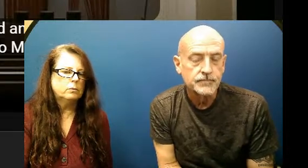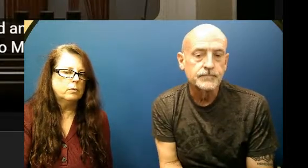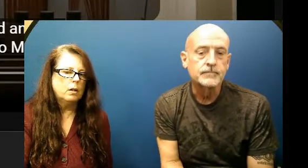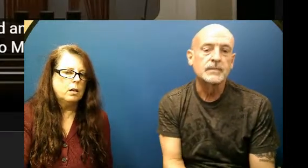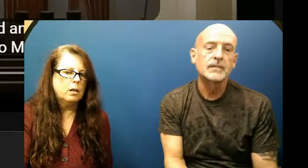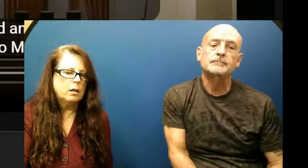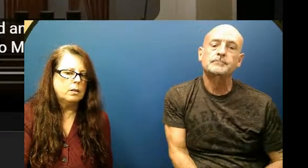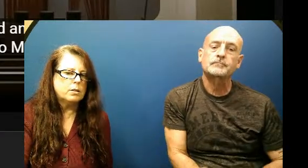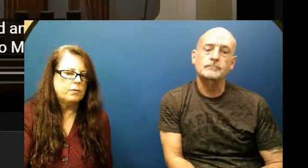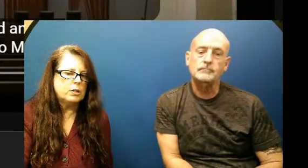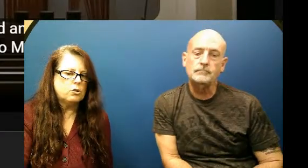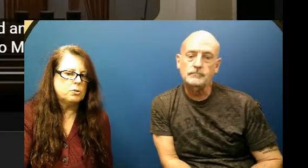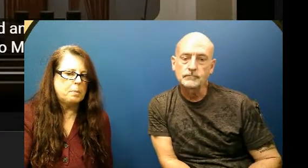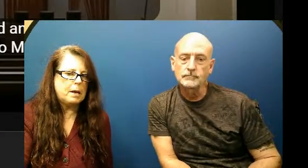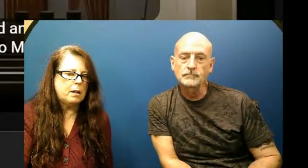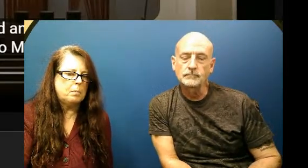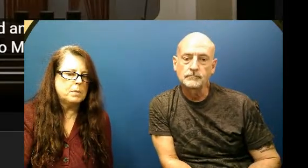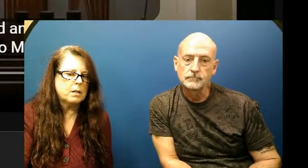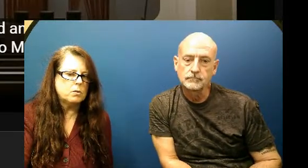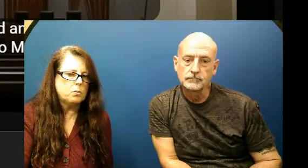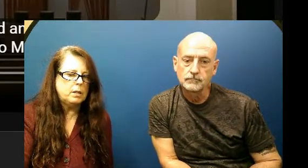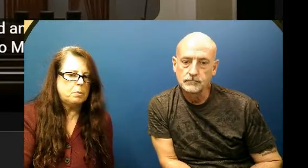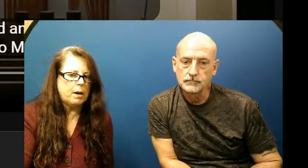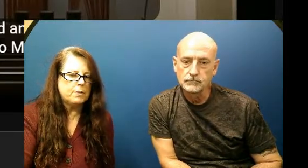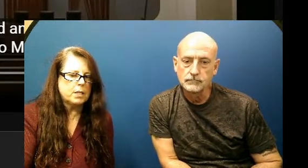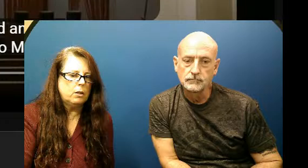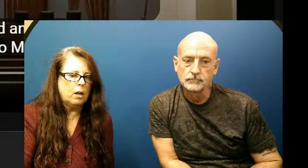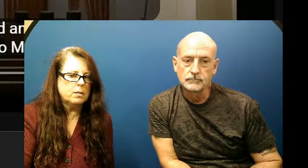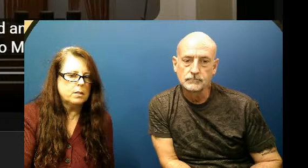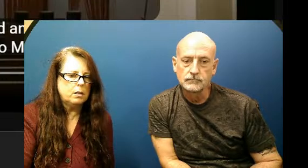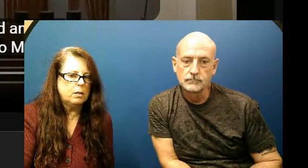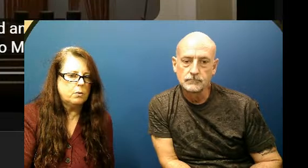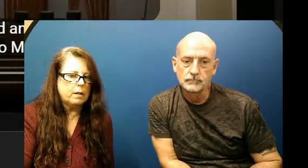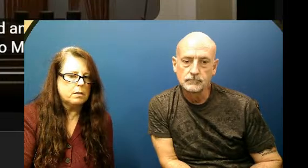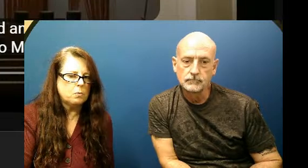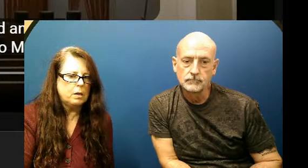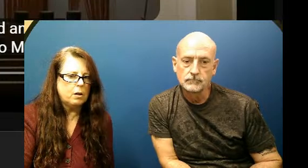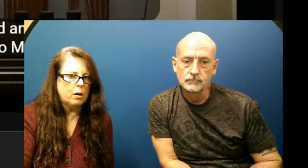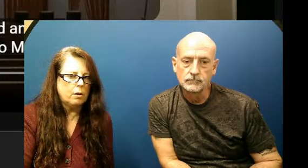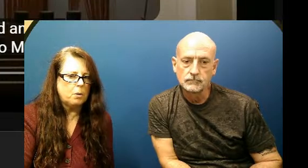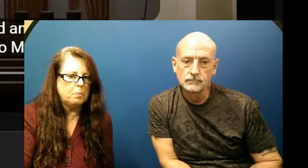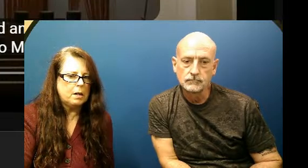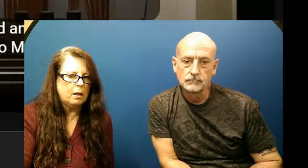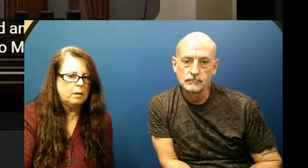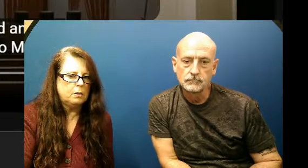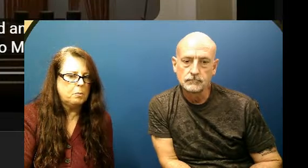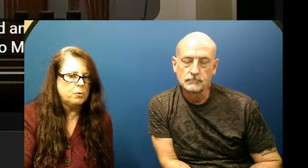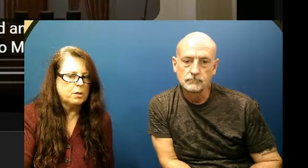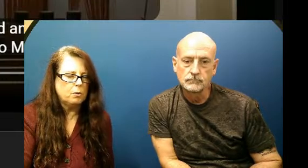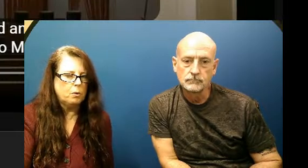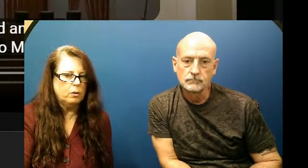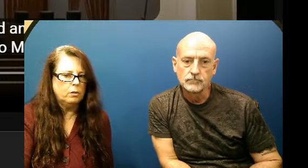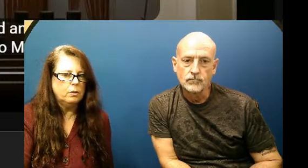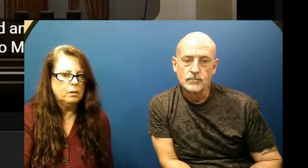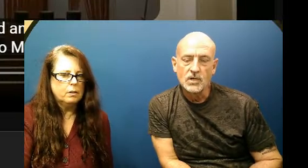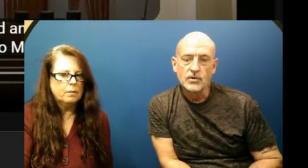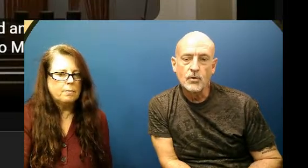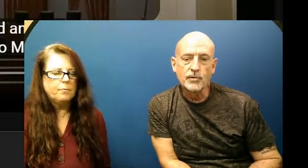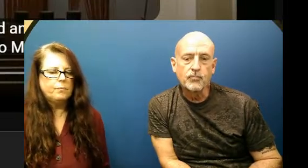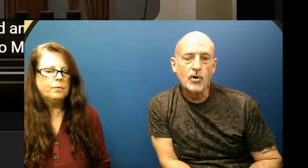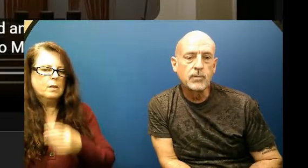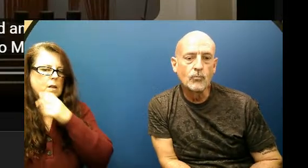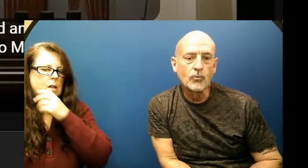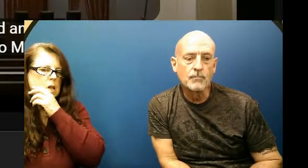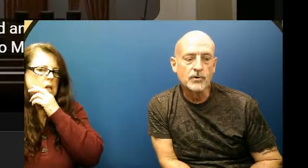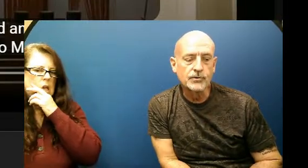business. And so Adventures with Pam says, we need privacy laws in the U.S. We are far behind most of the world. Yeah,